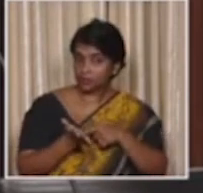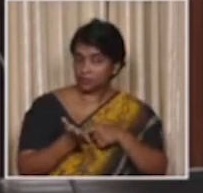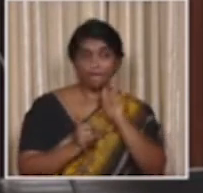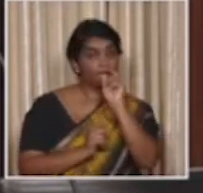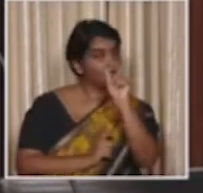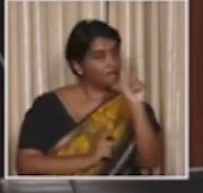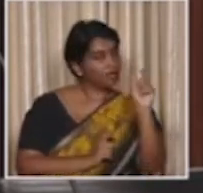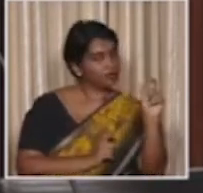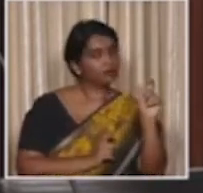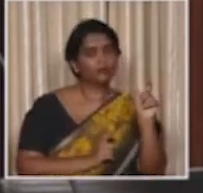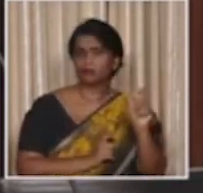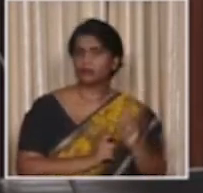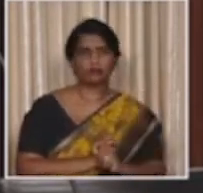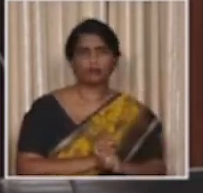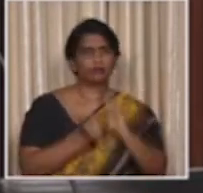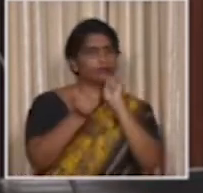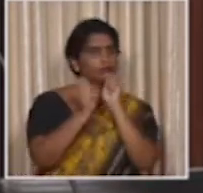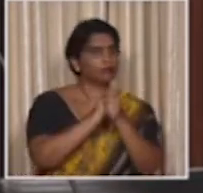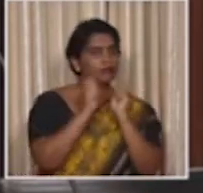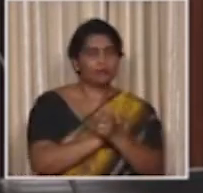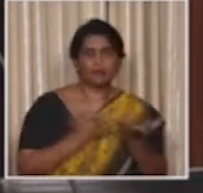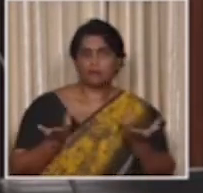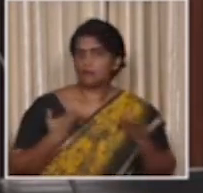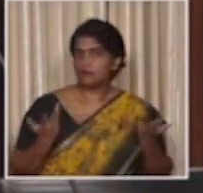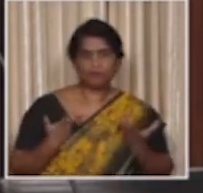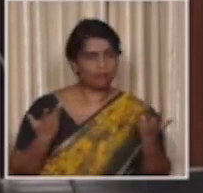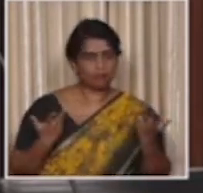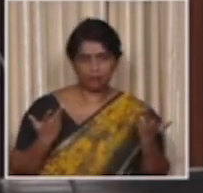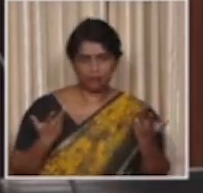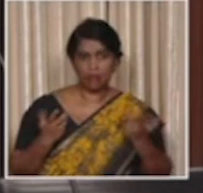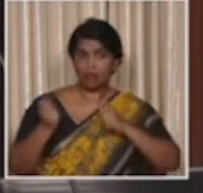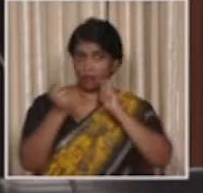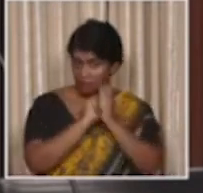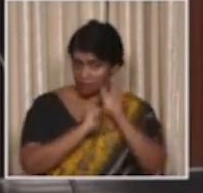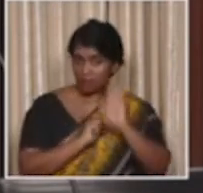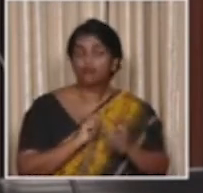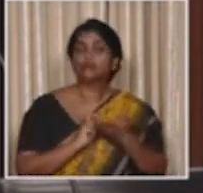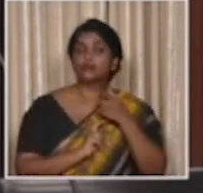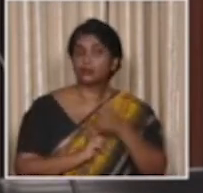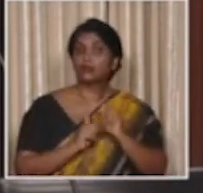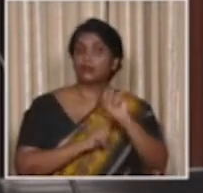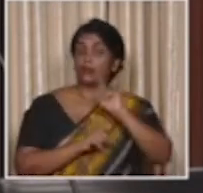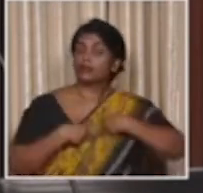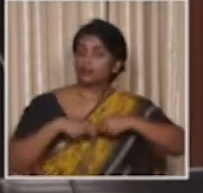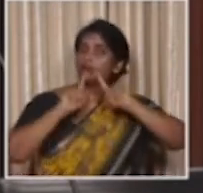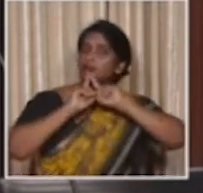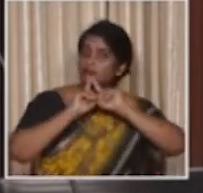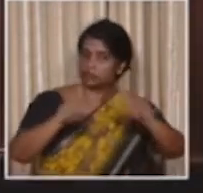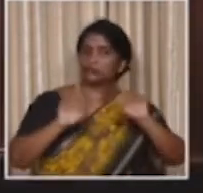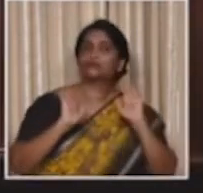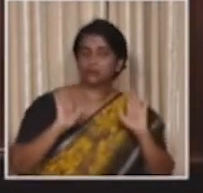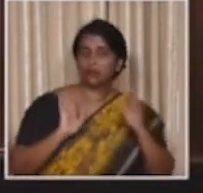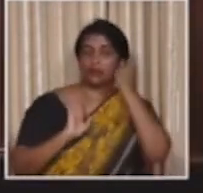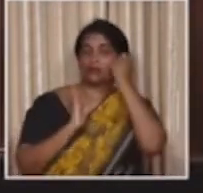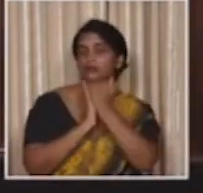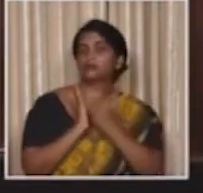clearly stated to be an amendment to the proposal that is before the house before we start the debate. It's a point of order. Right.